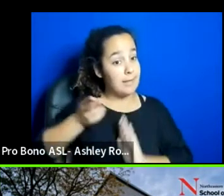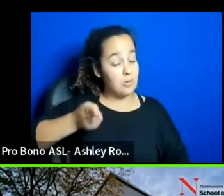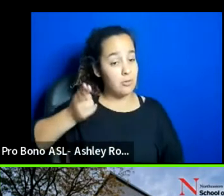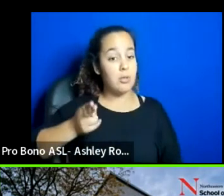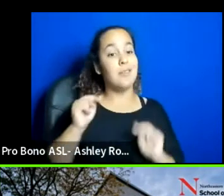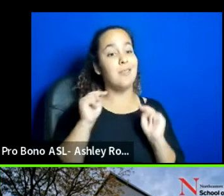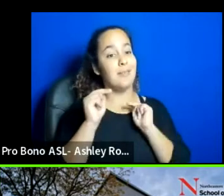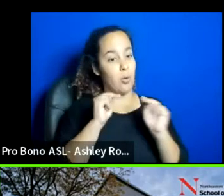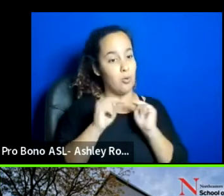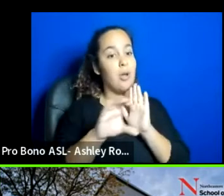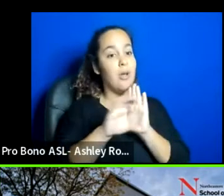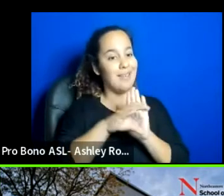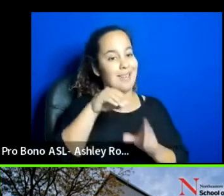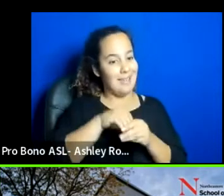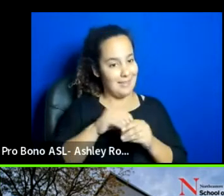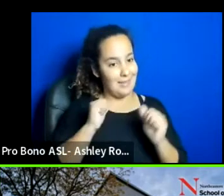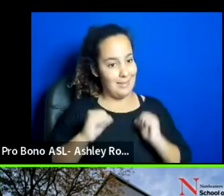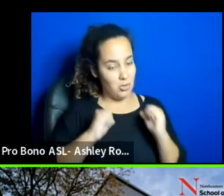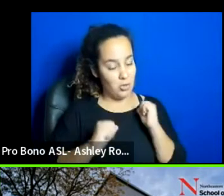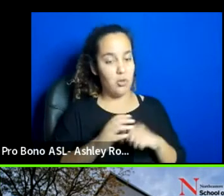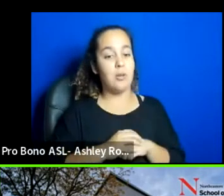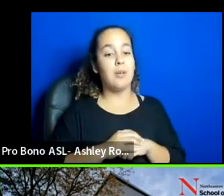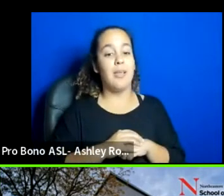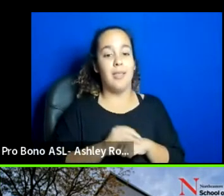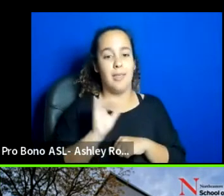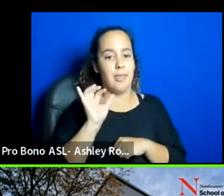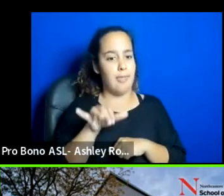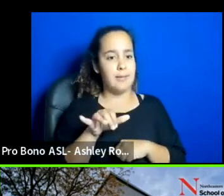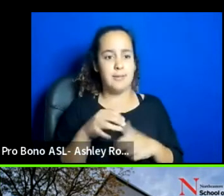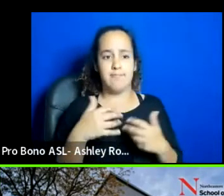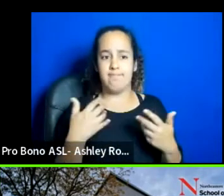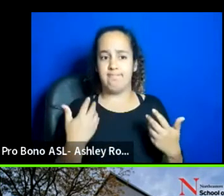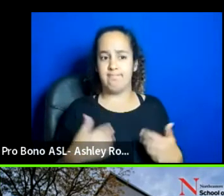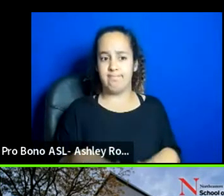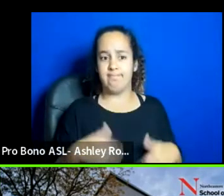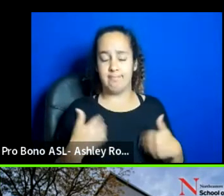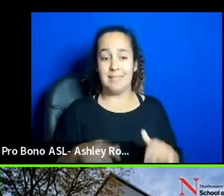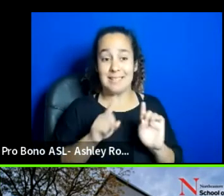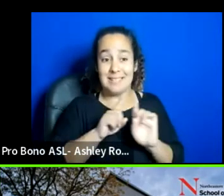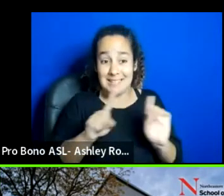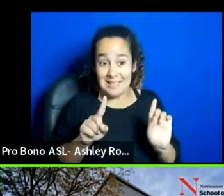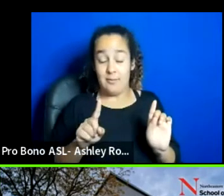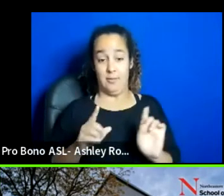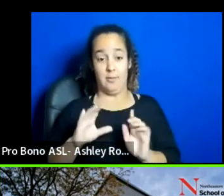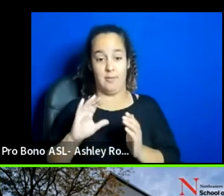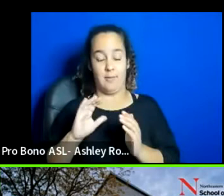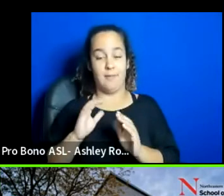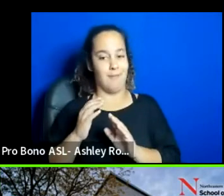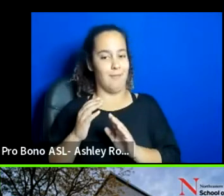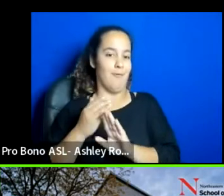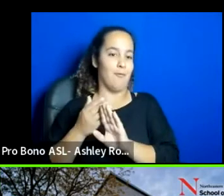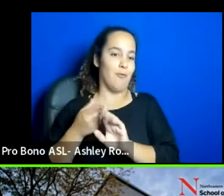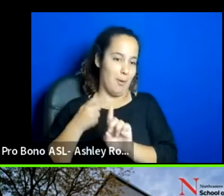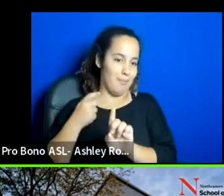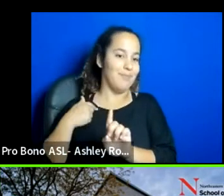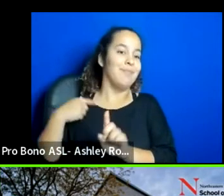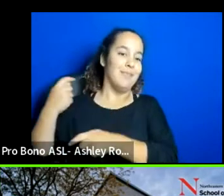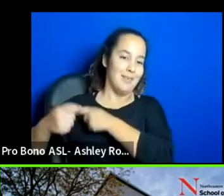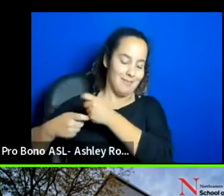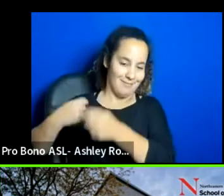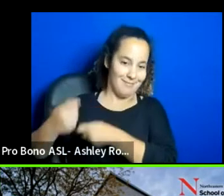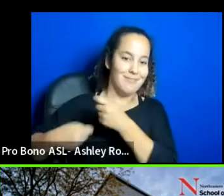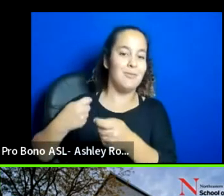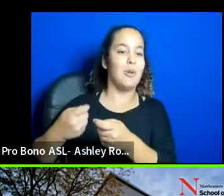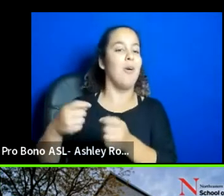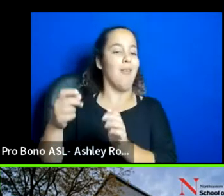negotiating copyright in the theater that is quite distinct from the traditional development of copyright law as we usually teach